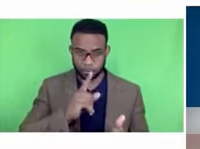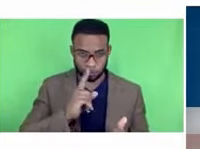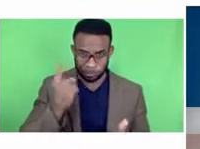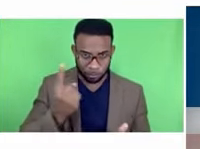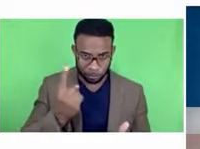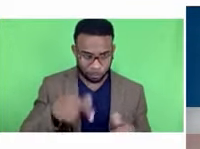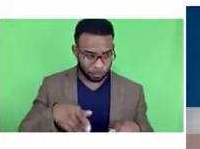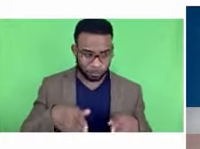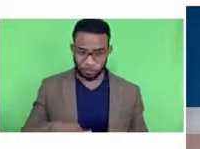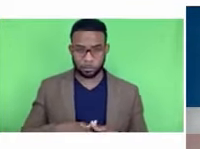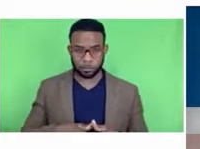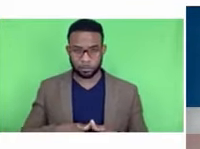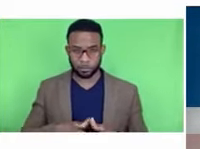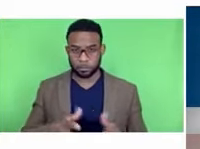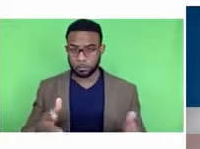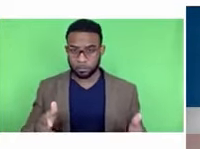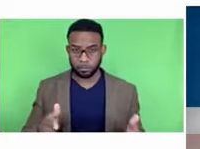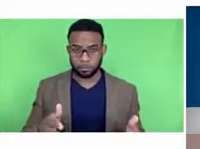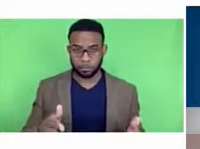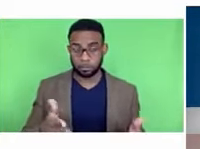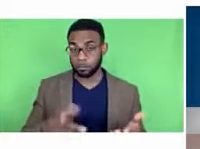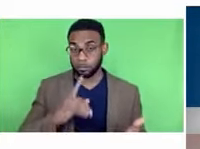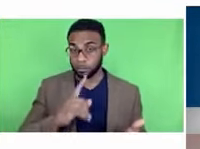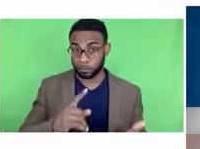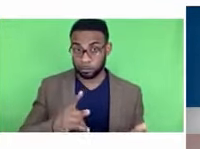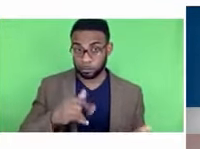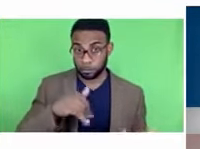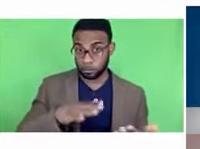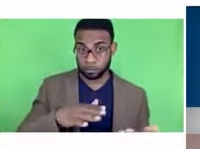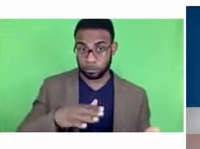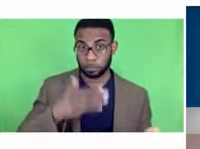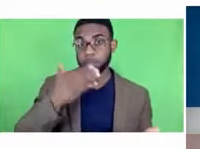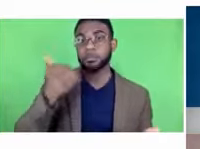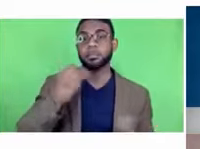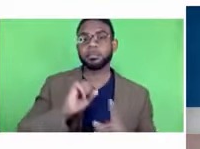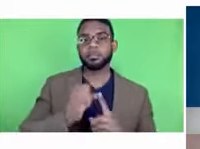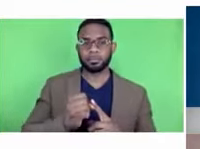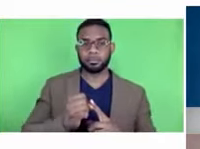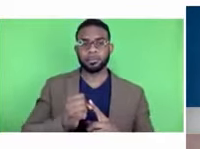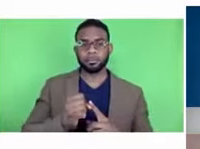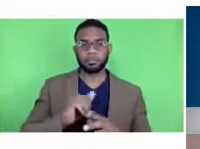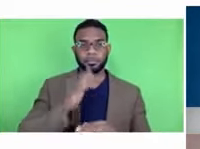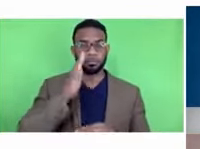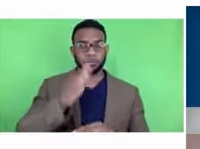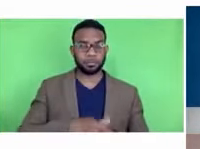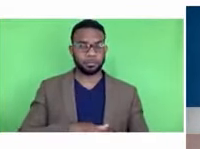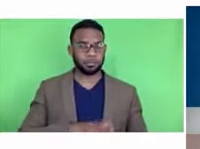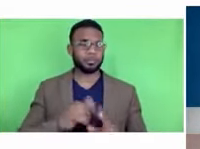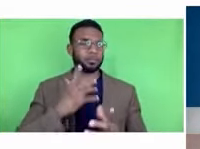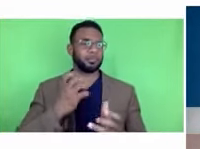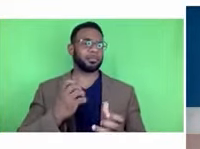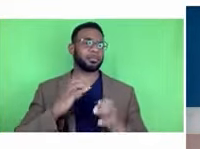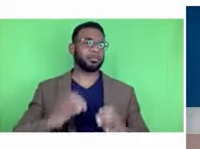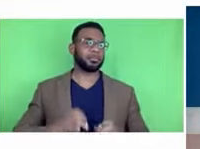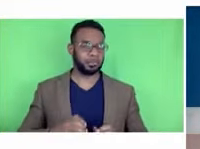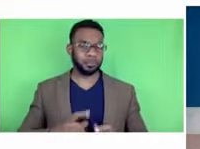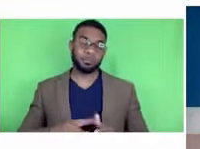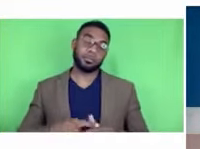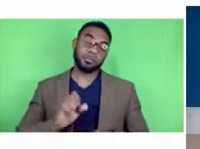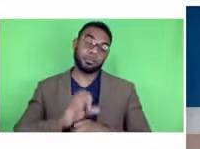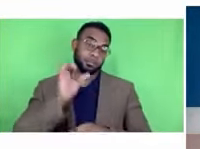way. They may be facing better situations in the future. But I just want the client or the job